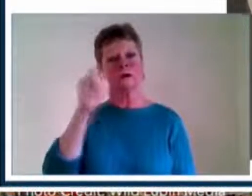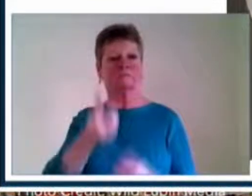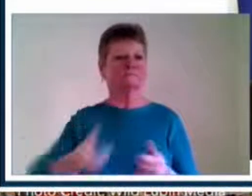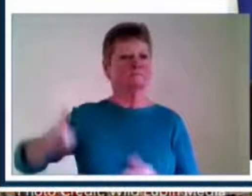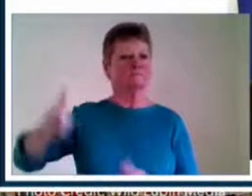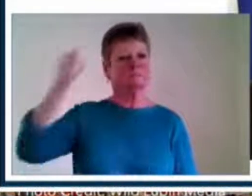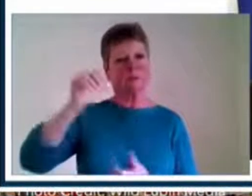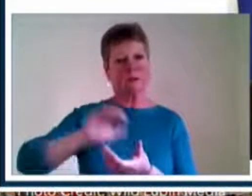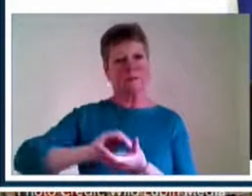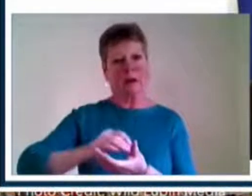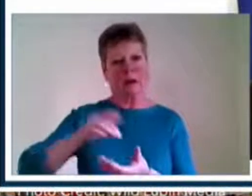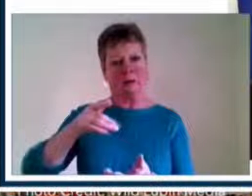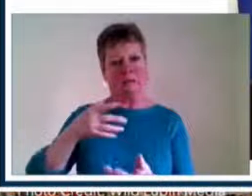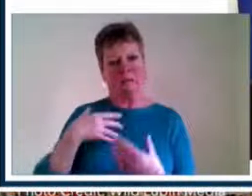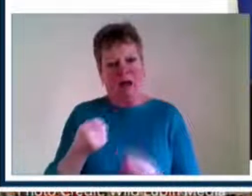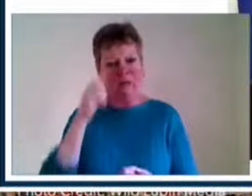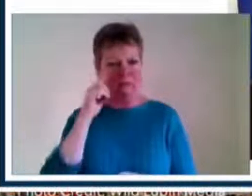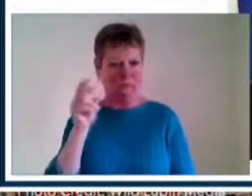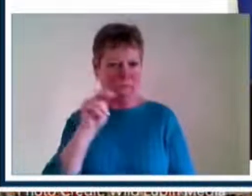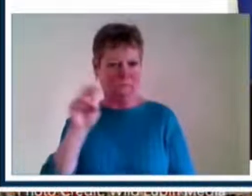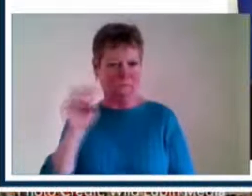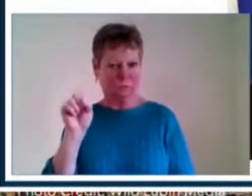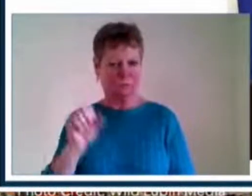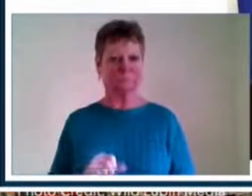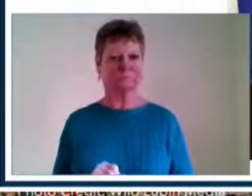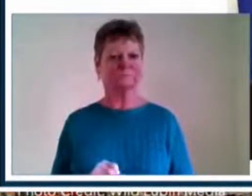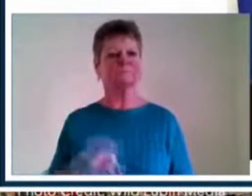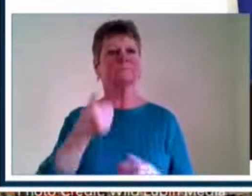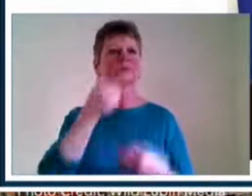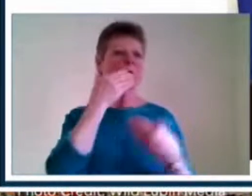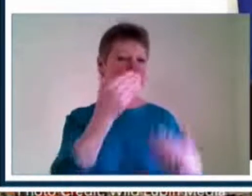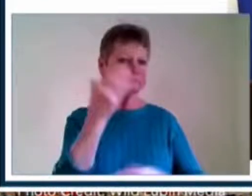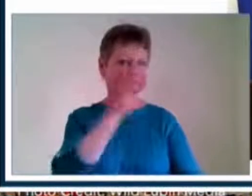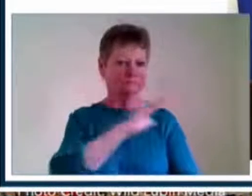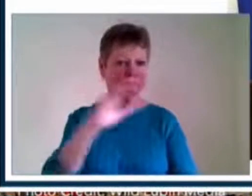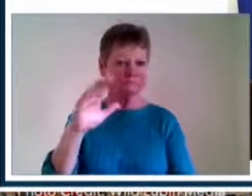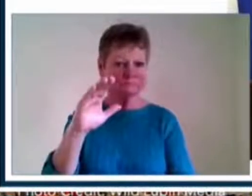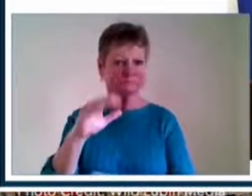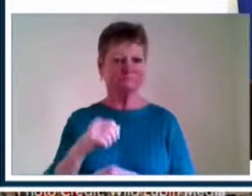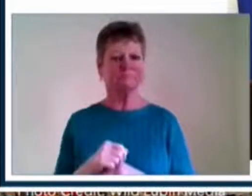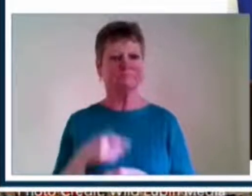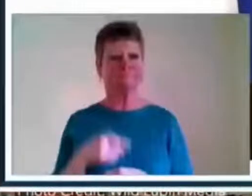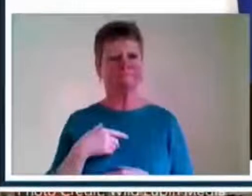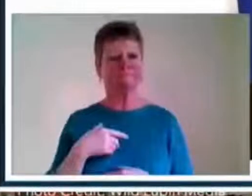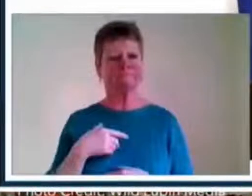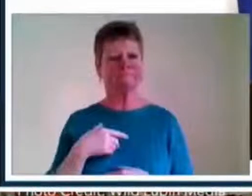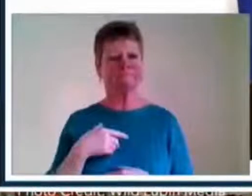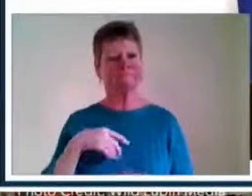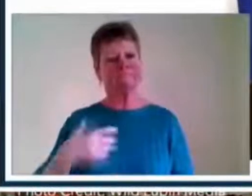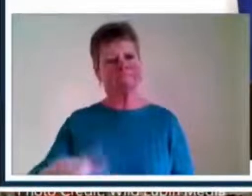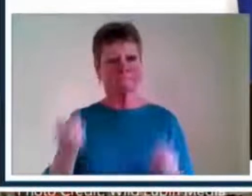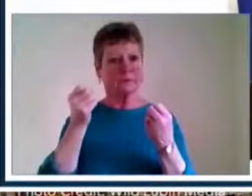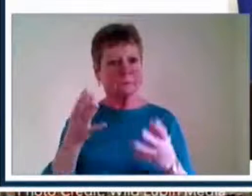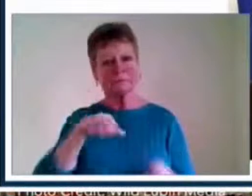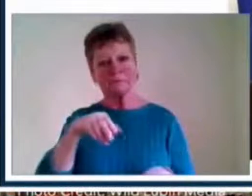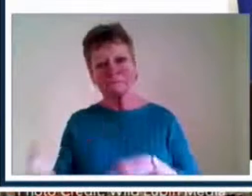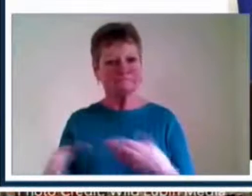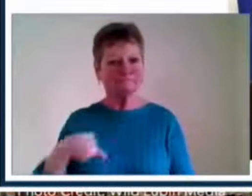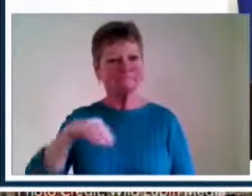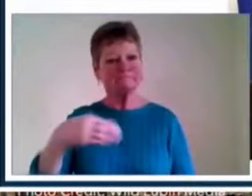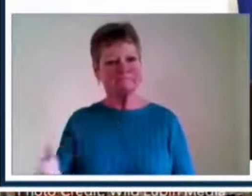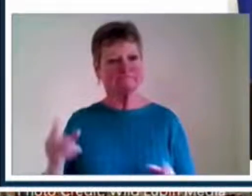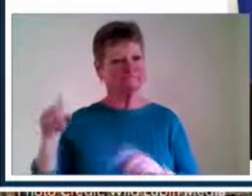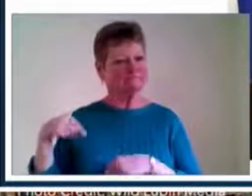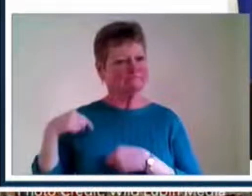Premier? Thank you, Heather. Good afternoon, everyone. We've suffered significant loss of life since our last COVID briefing.